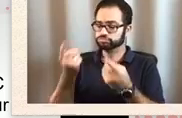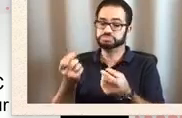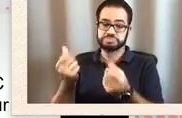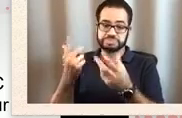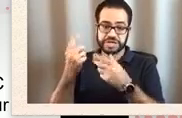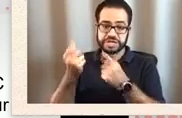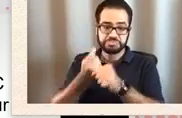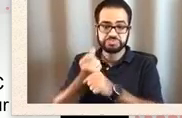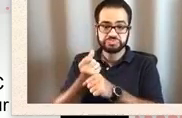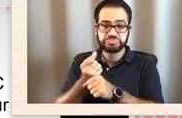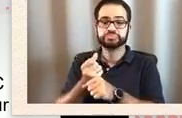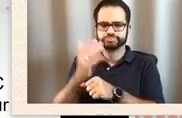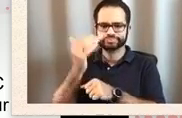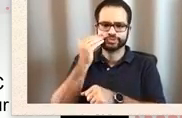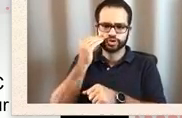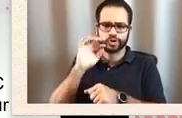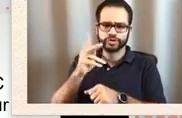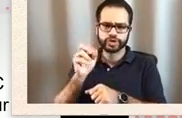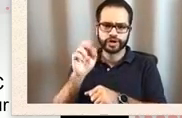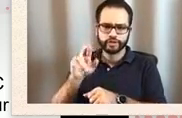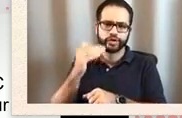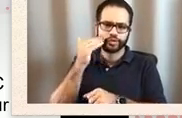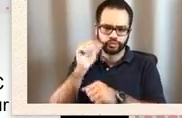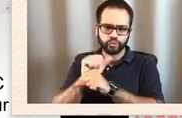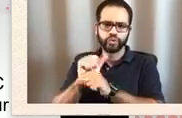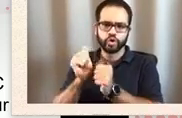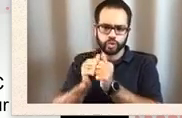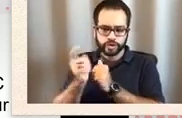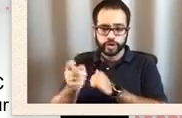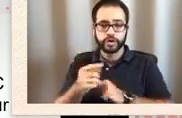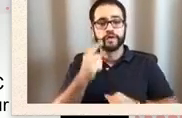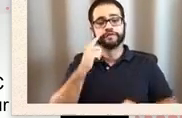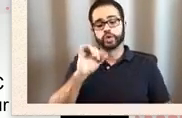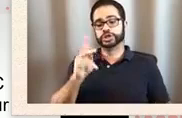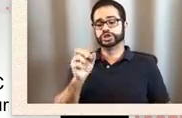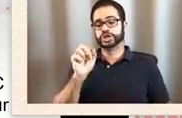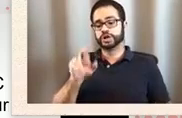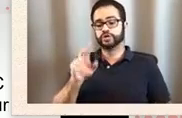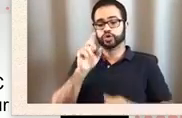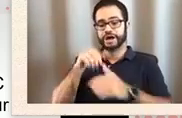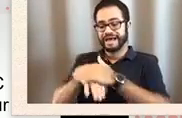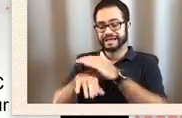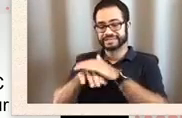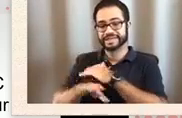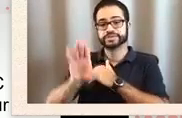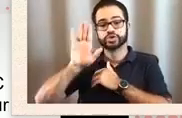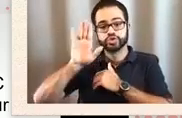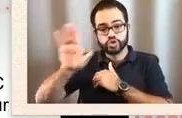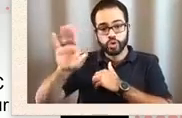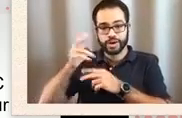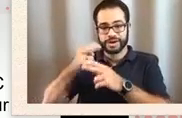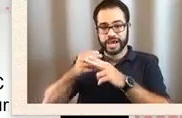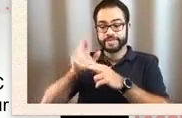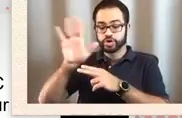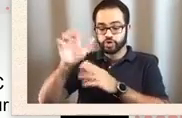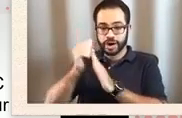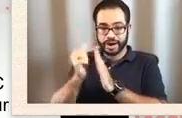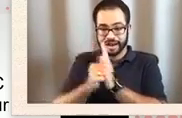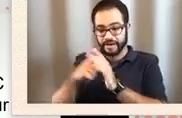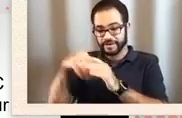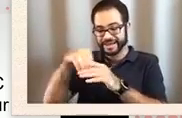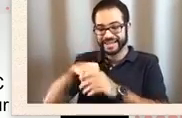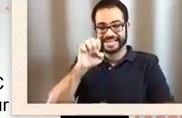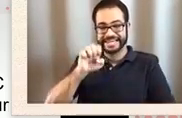You know Jennifer, you work with Jennifer. For Jennifer to be able to access your name in the EVV mobile